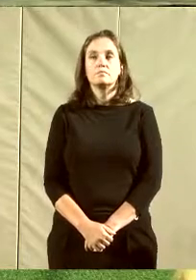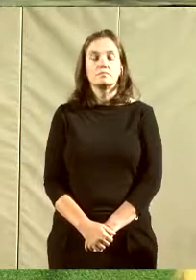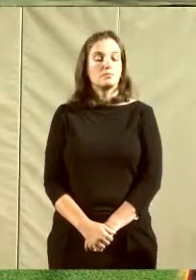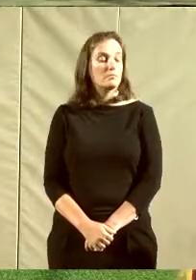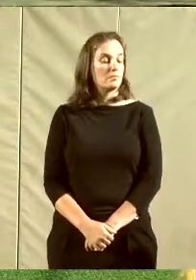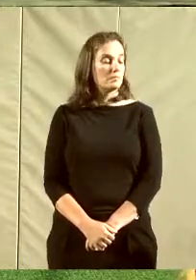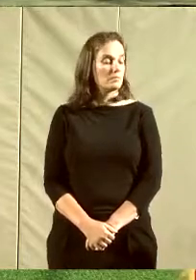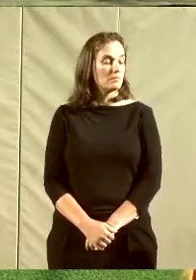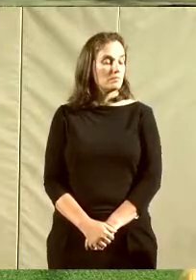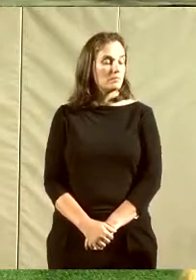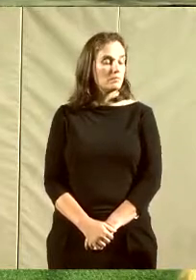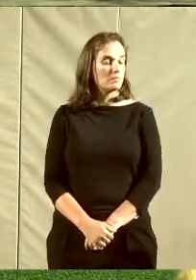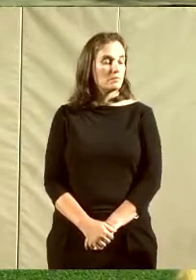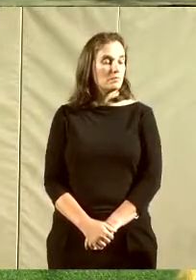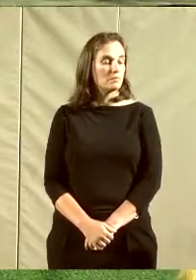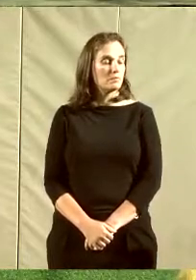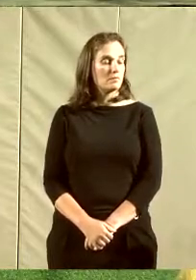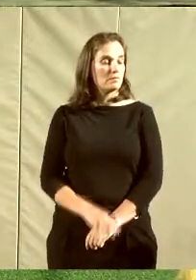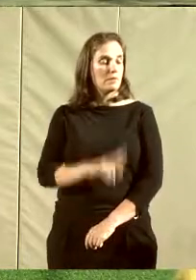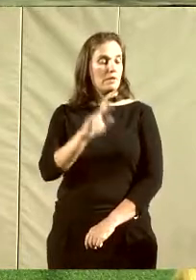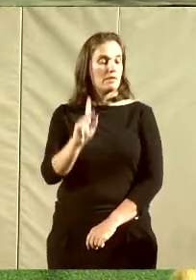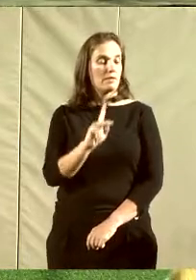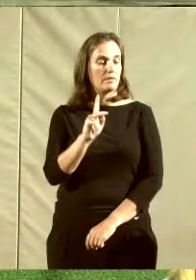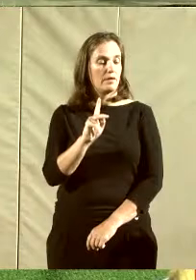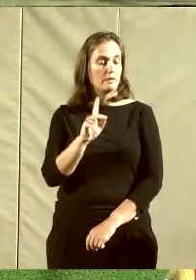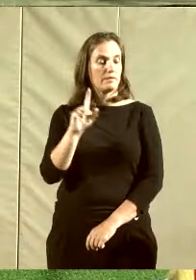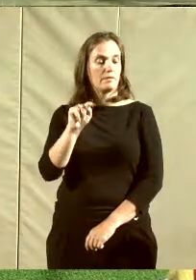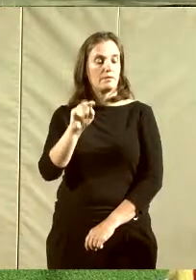Kate Delane Testone.